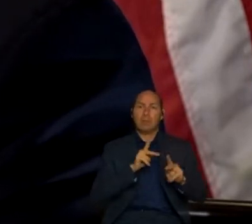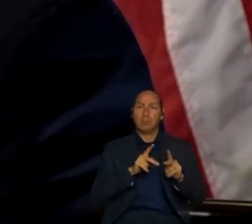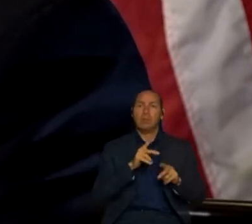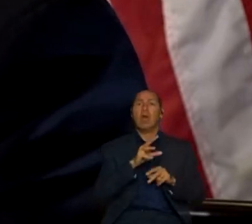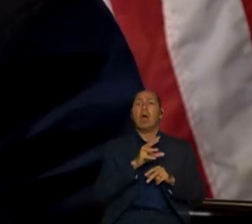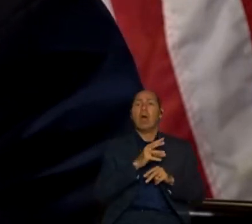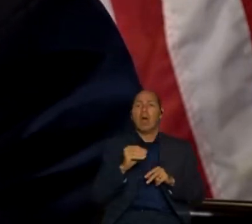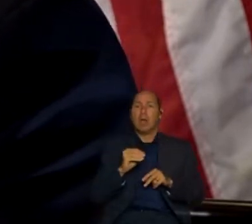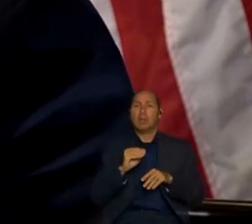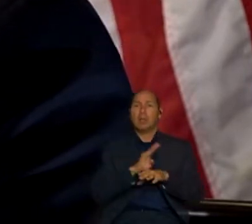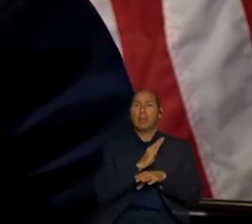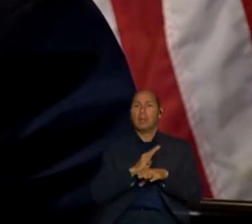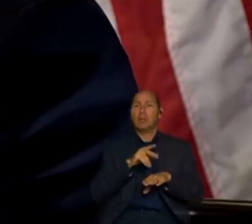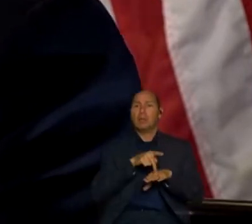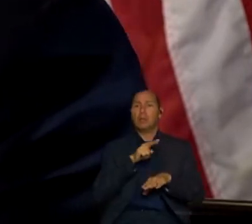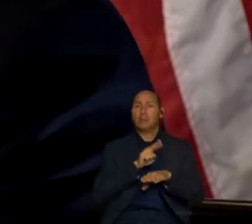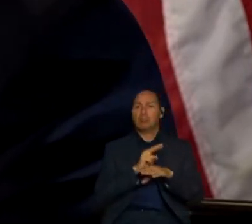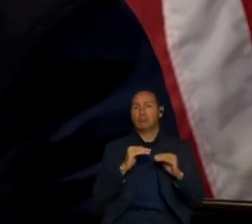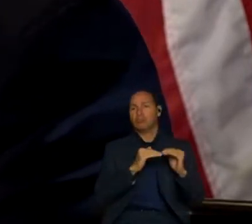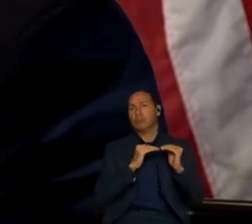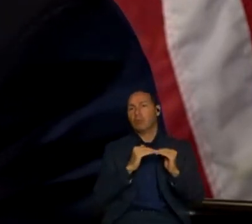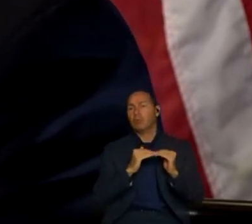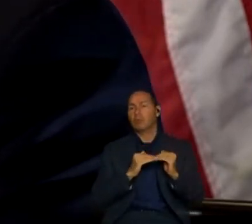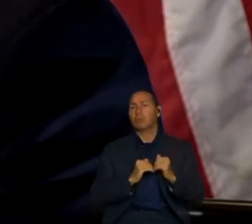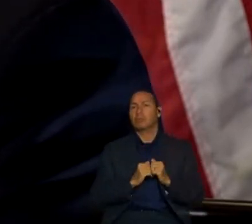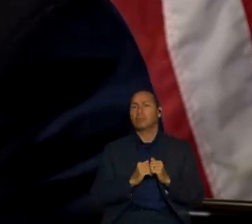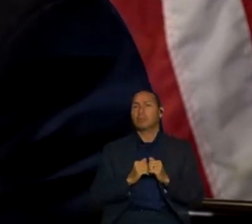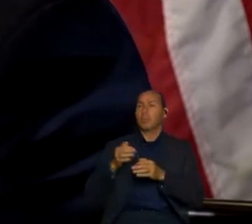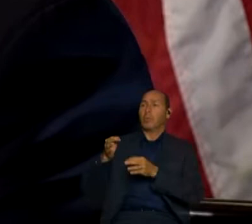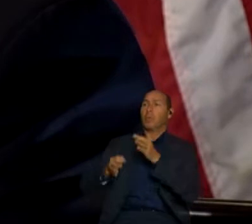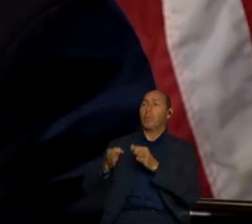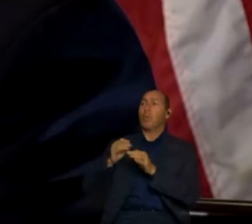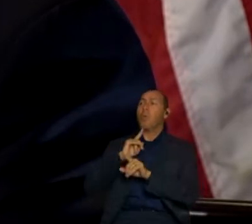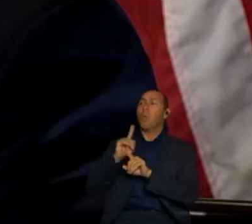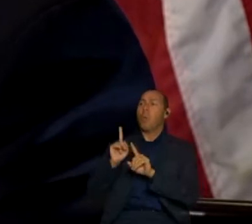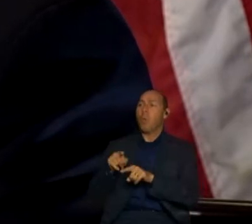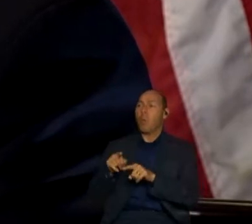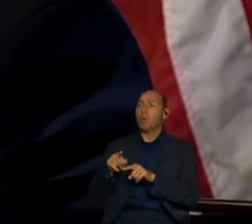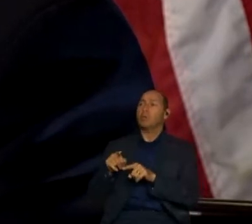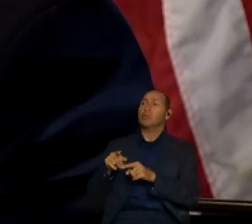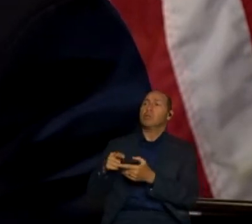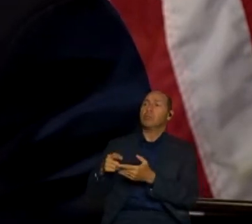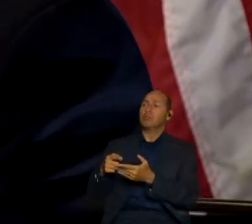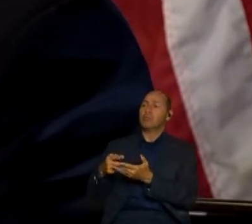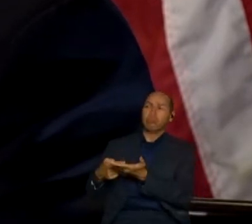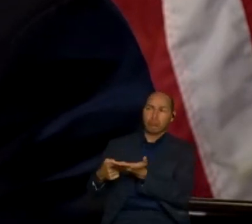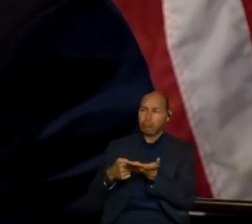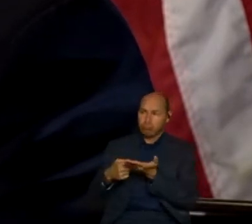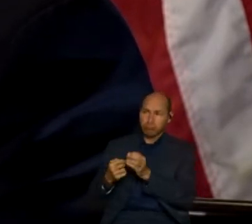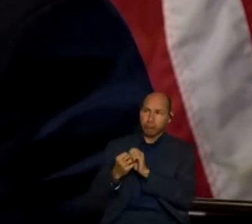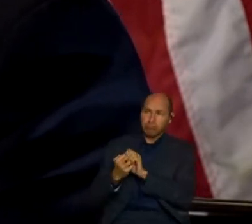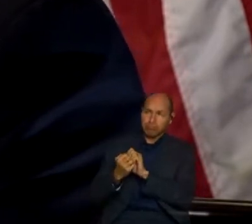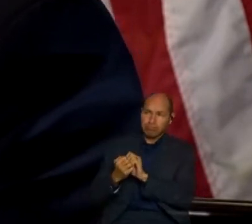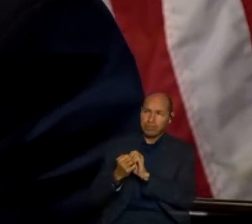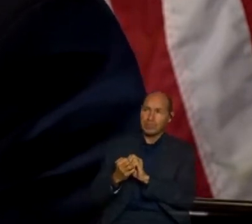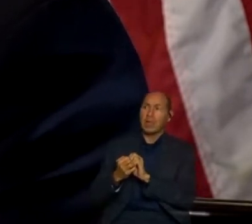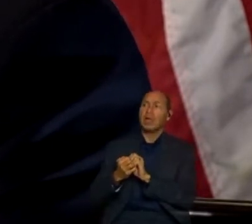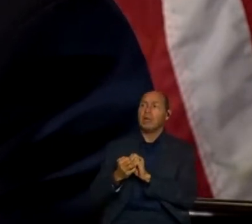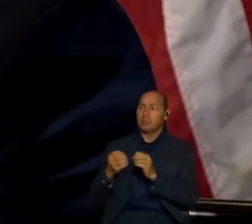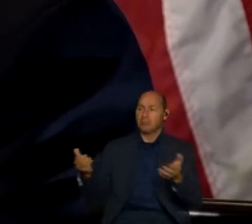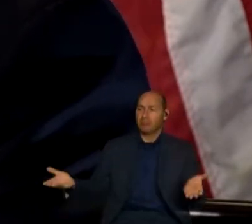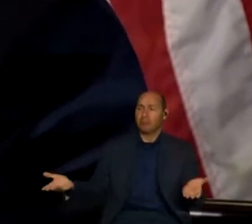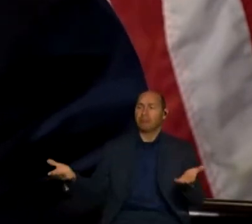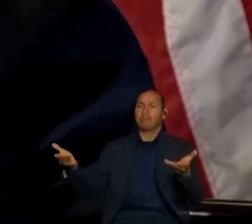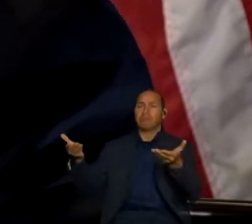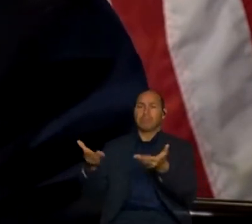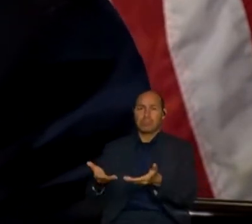Rico. Although the court-ordered mediation process has been constructive in bringing the parties to the table, the positions